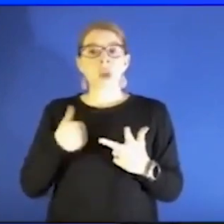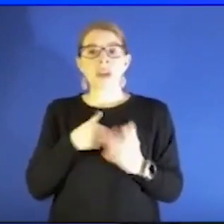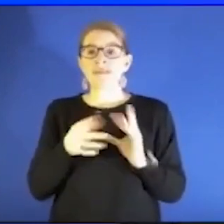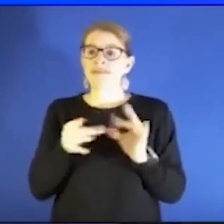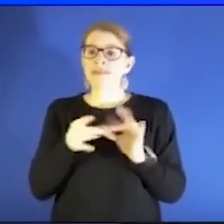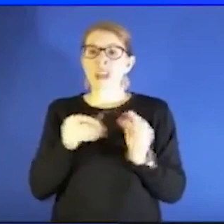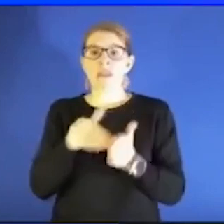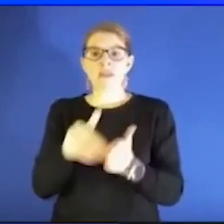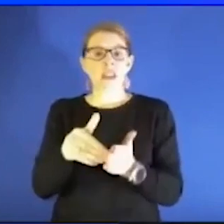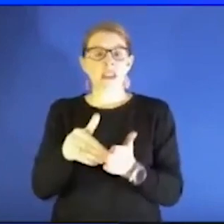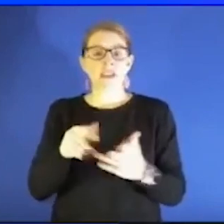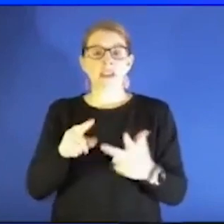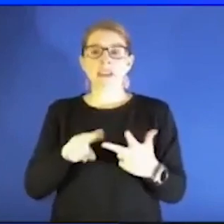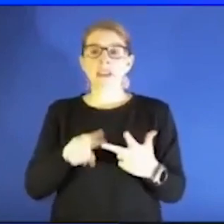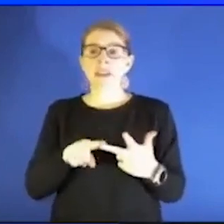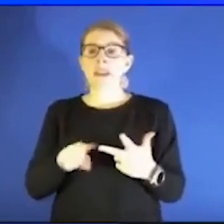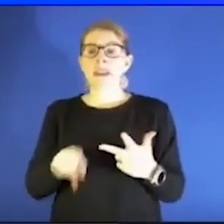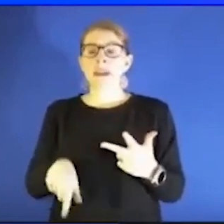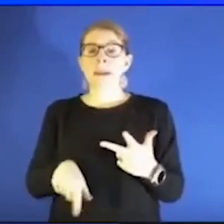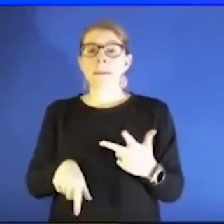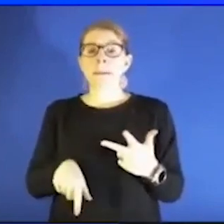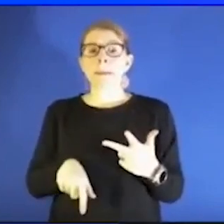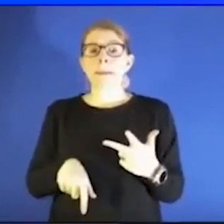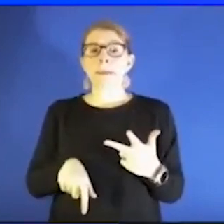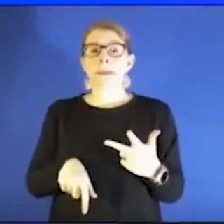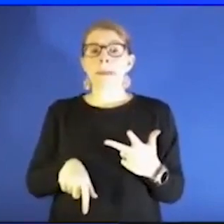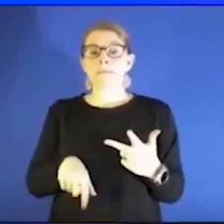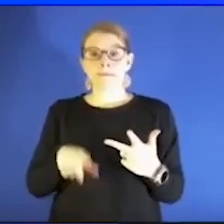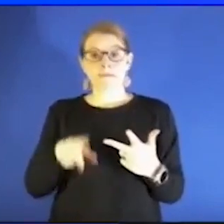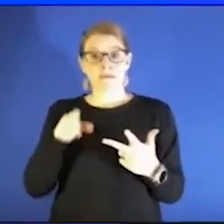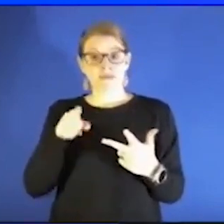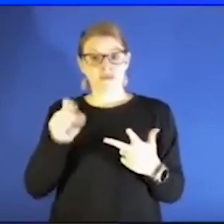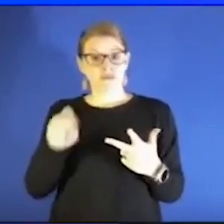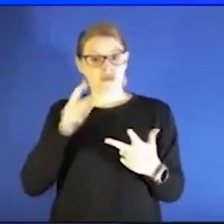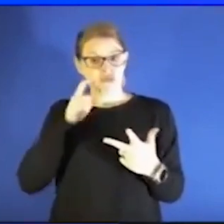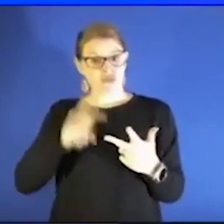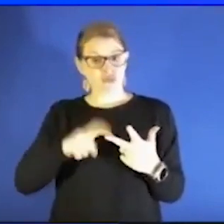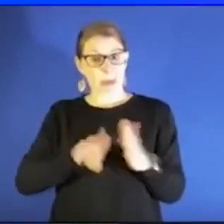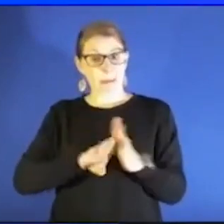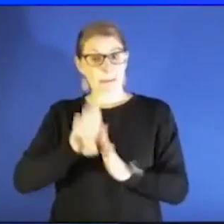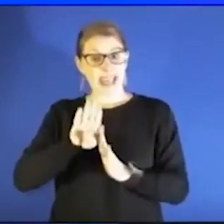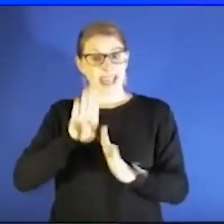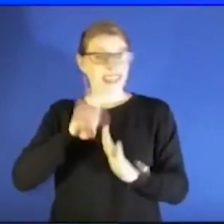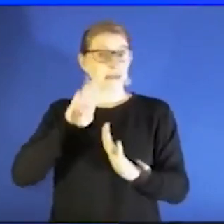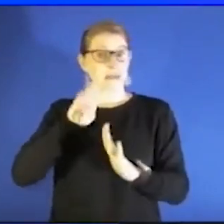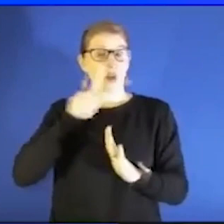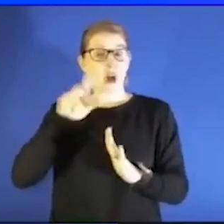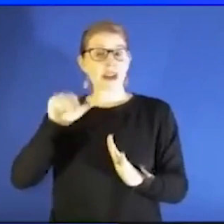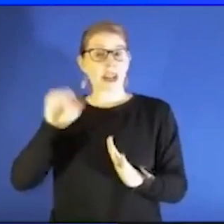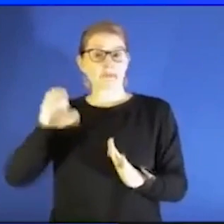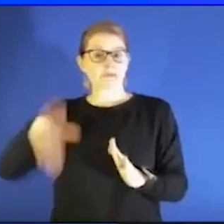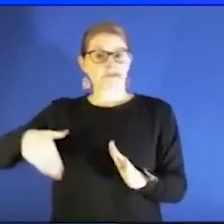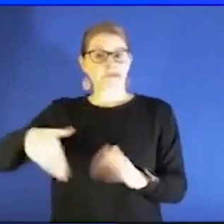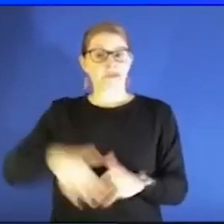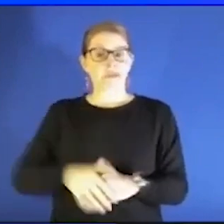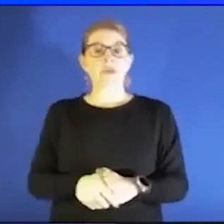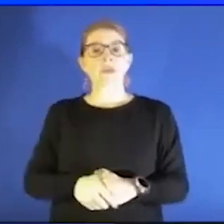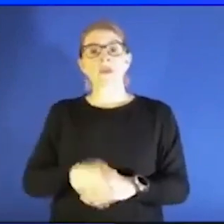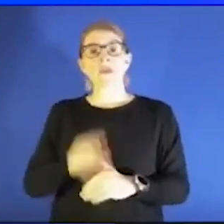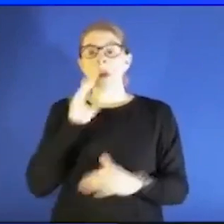show, you saw that we've not probably quite yet peaked on cases, and we know